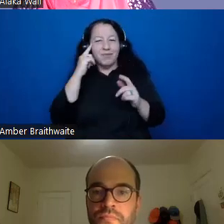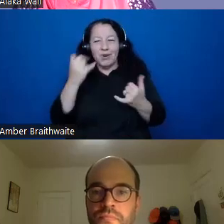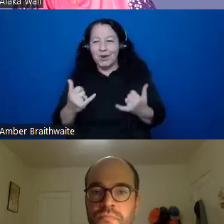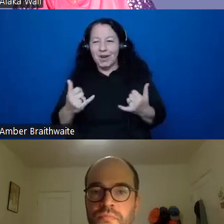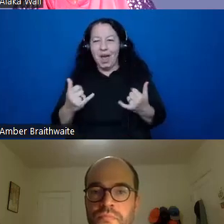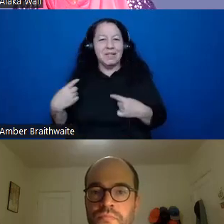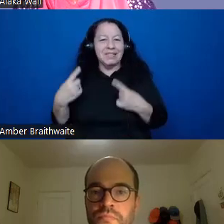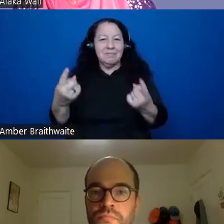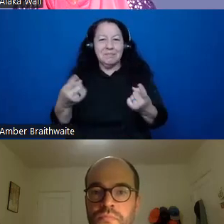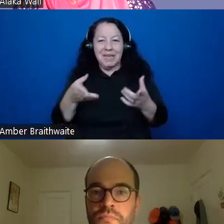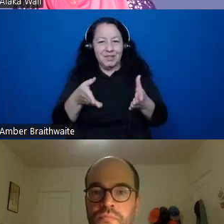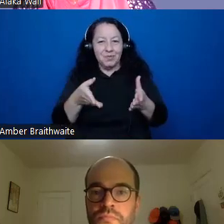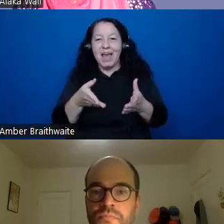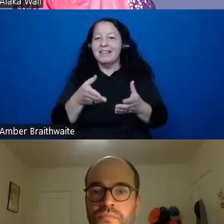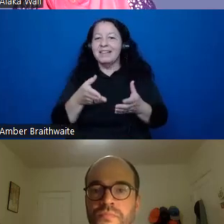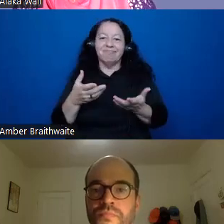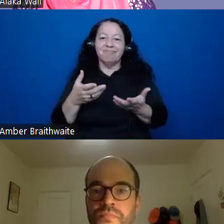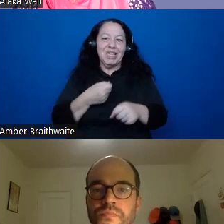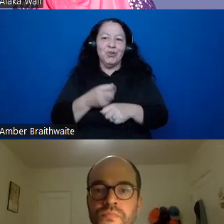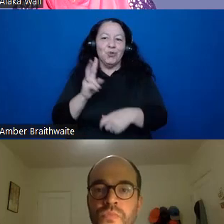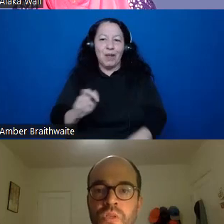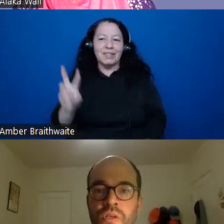since 2006.